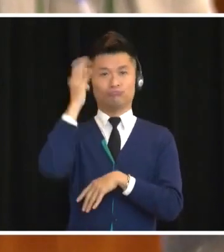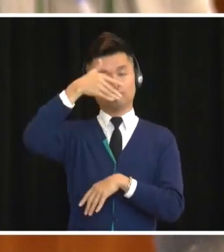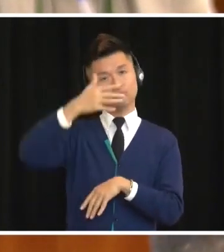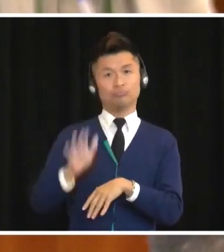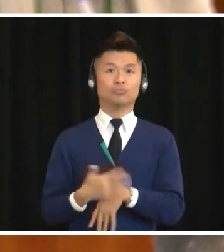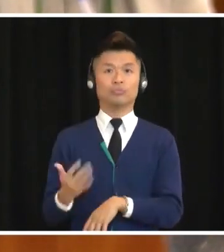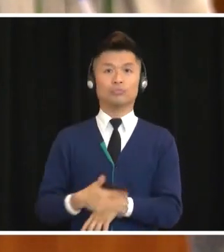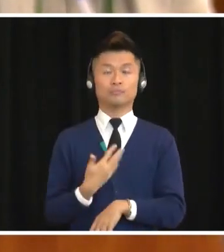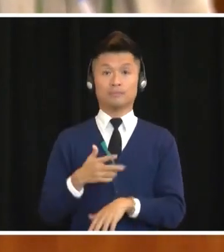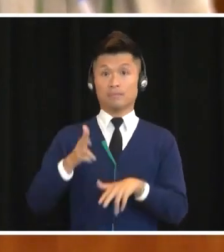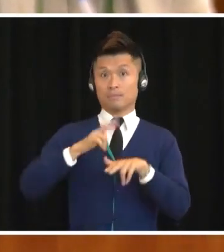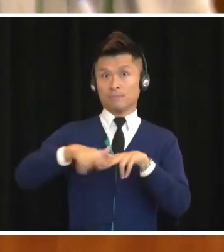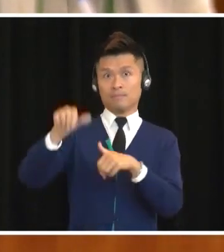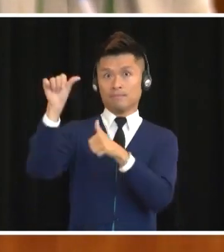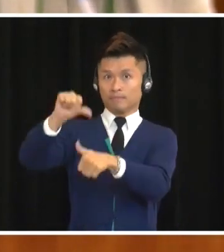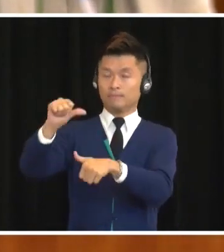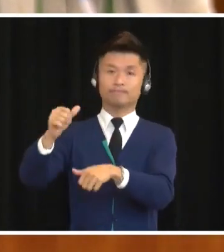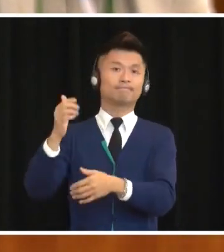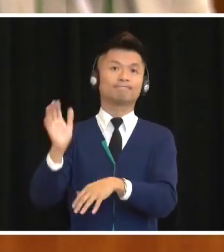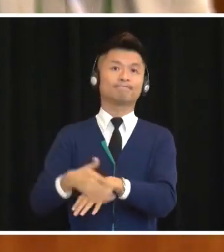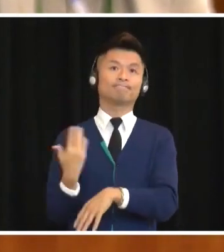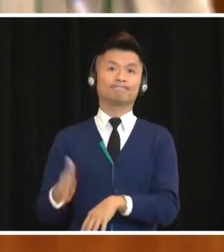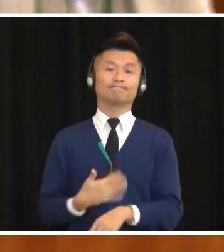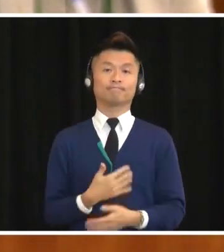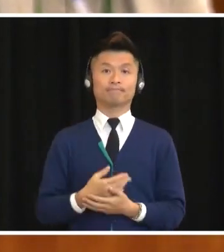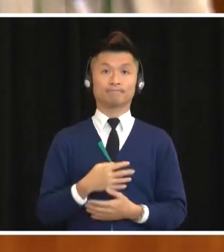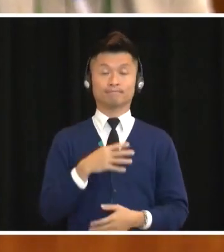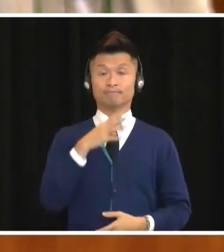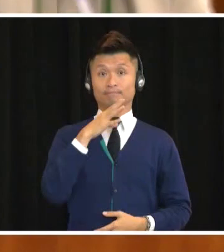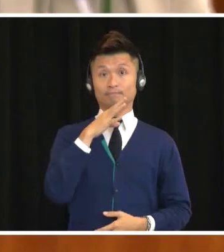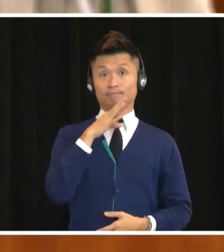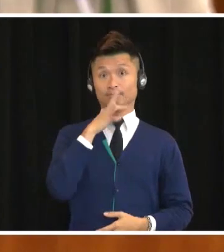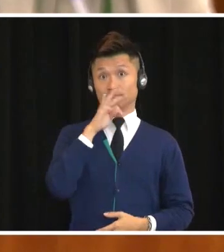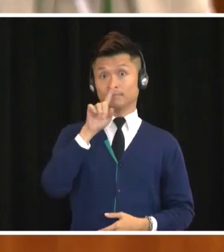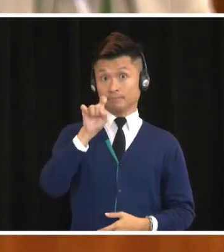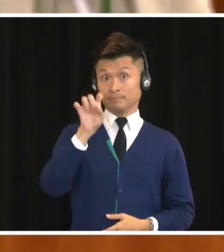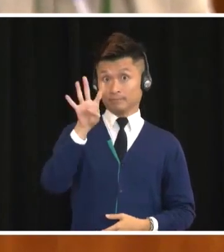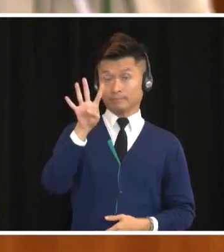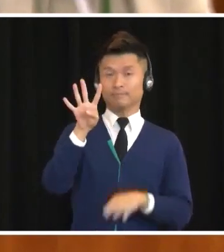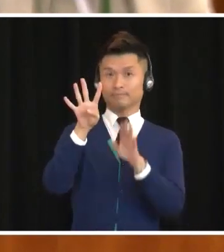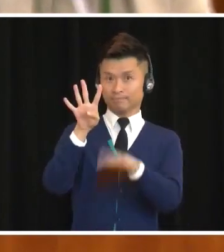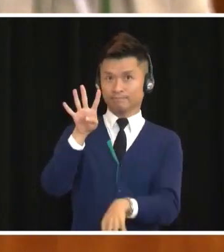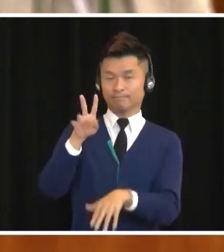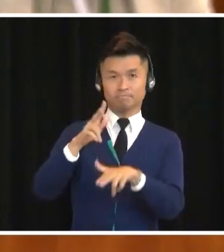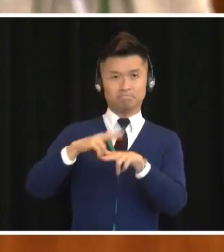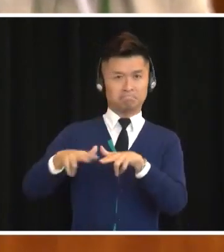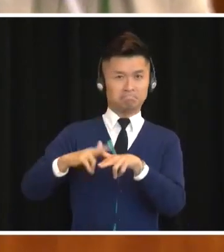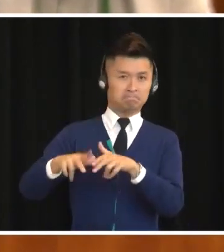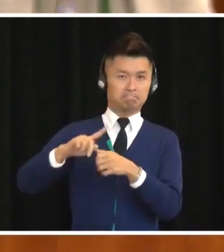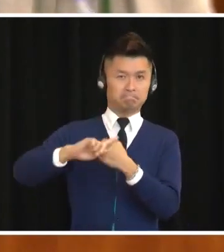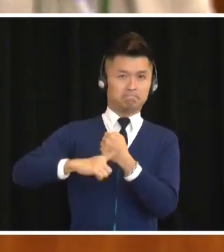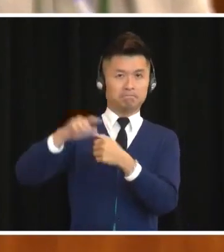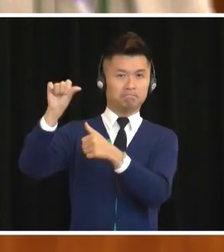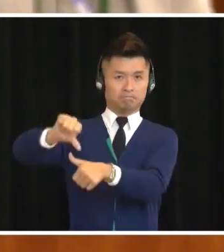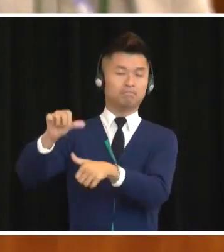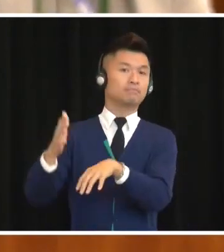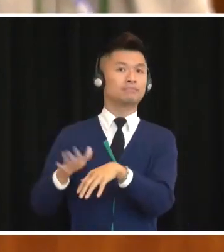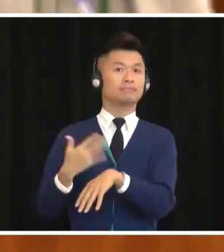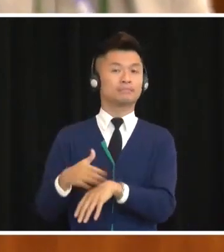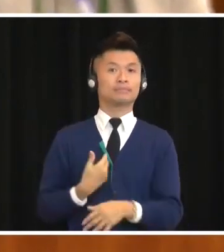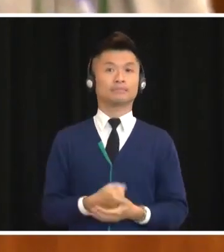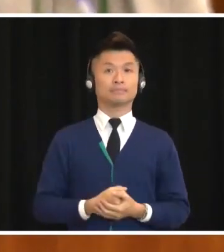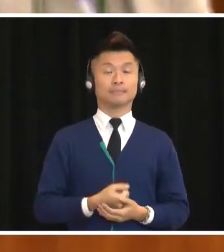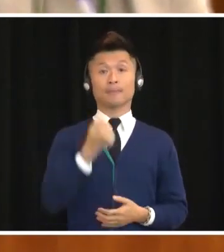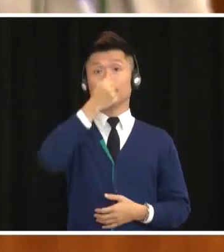are not deemed to be capable of bearing criminal responsibility. No criminal punishment will be imposed upon those